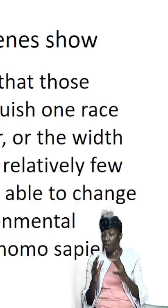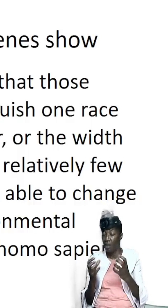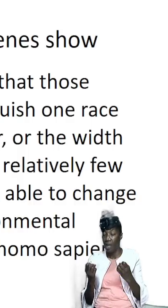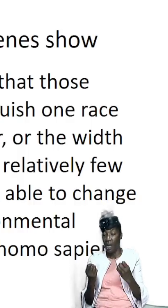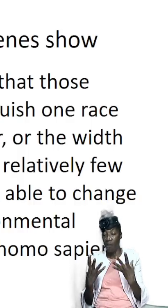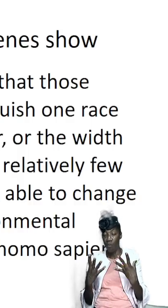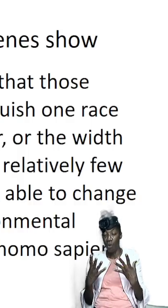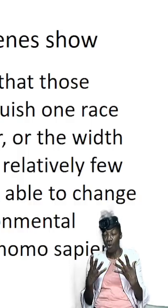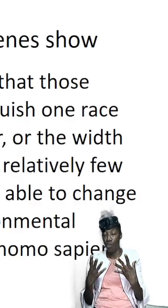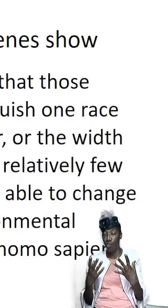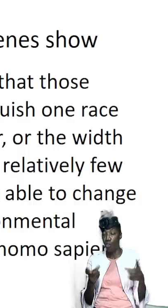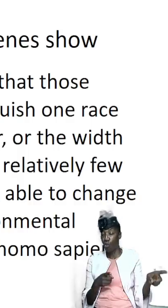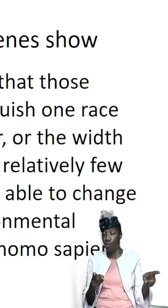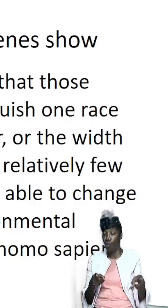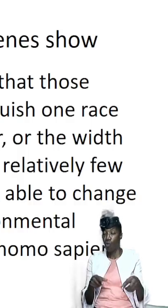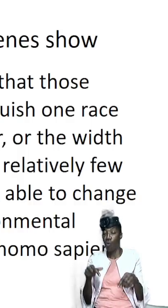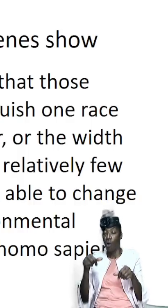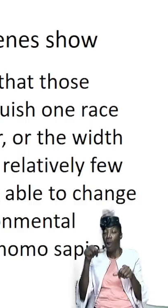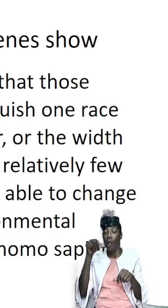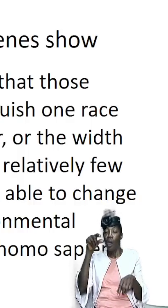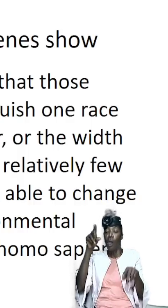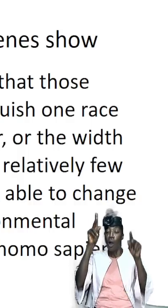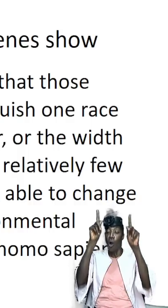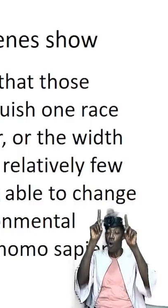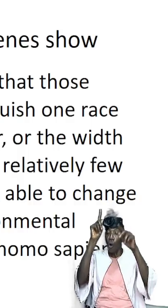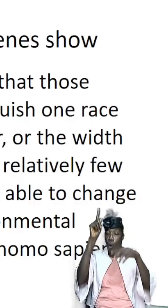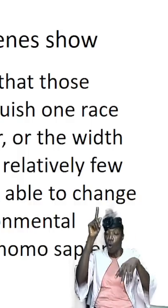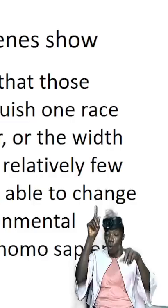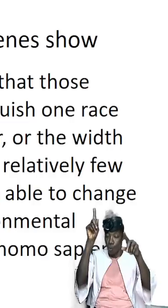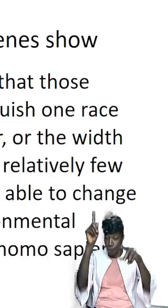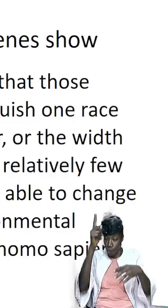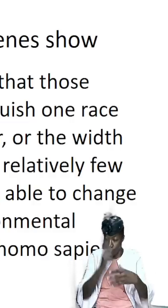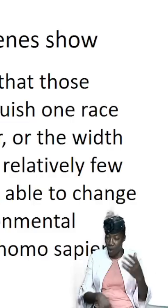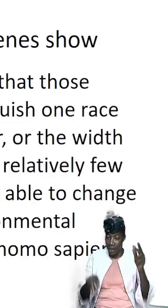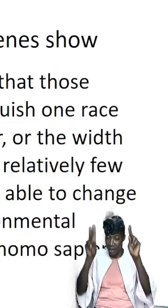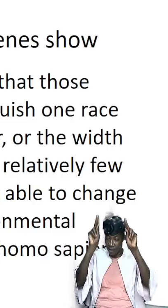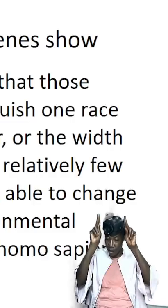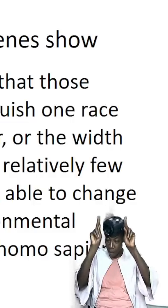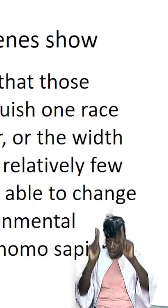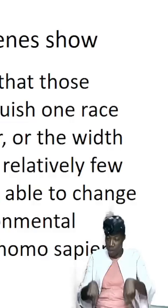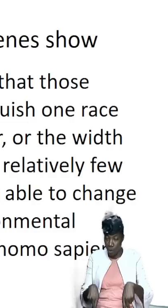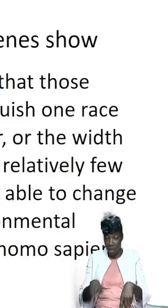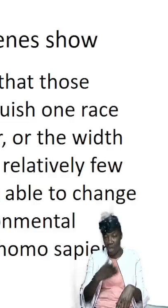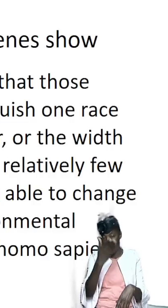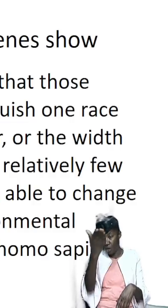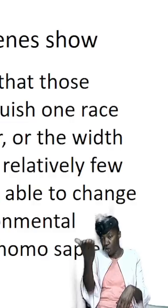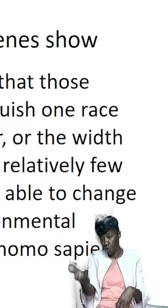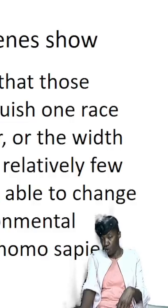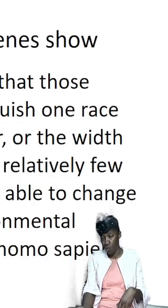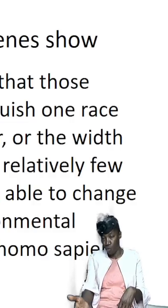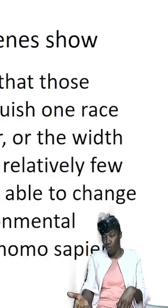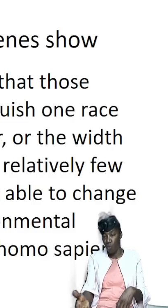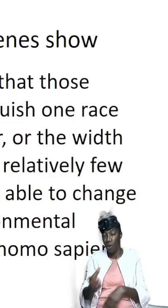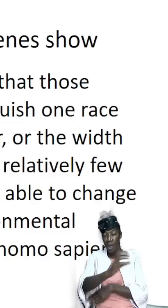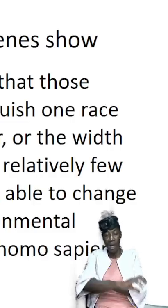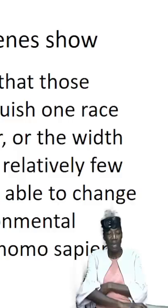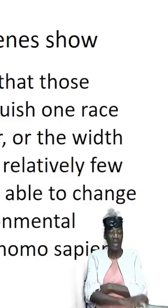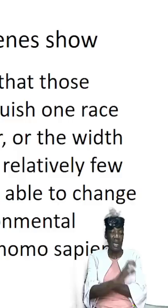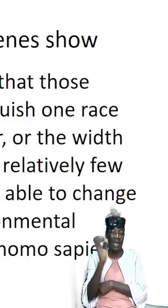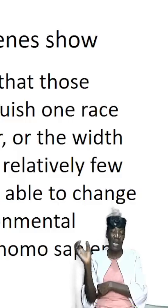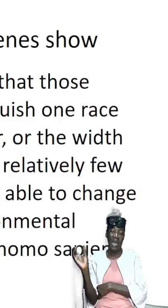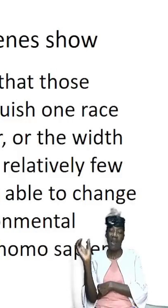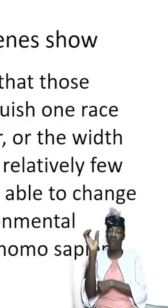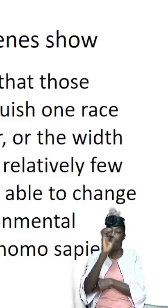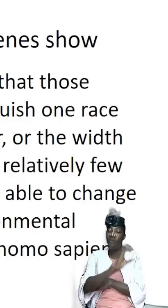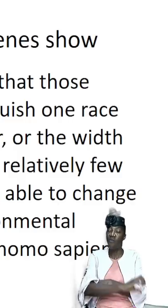is imposed on us by virtue of the environment. So we will have the need for less pigmentation